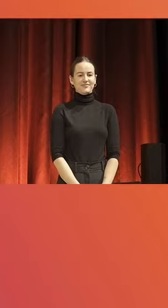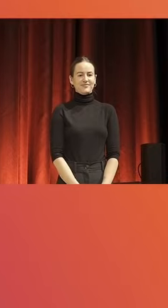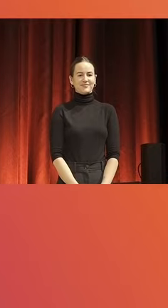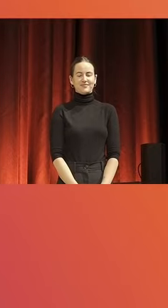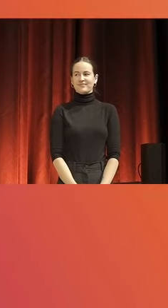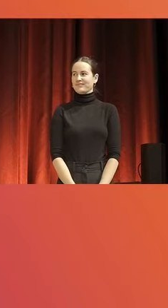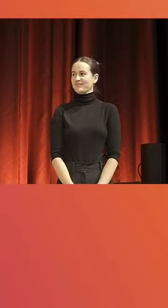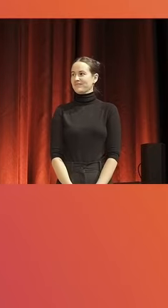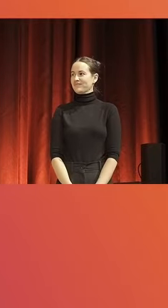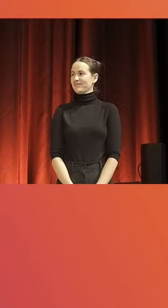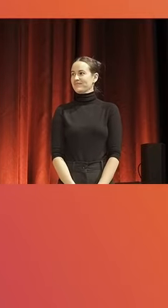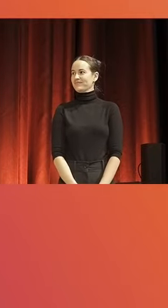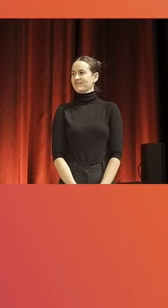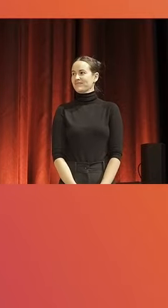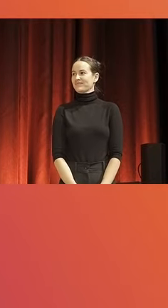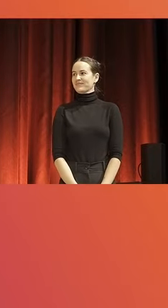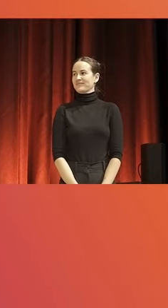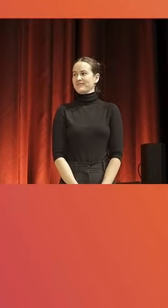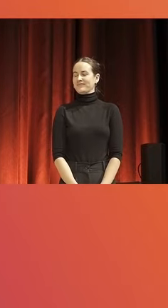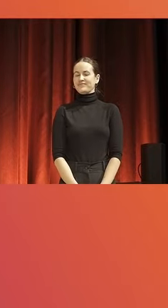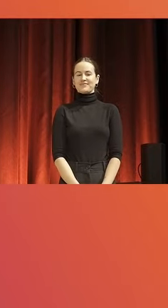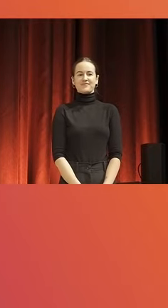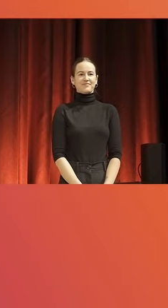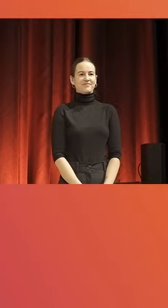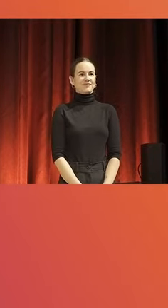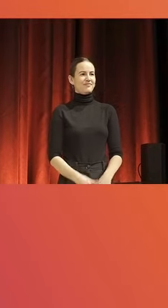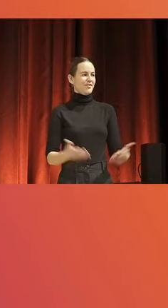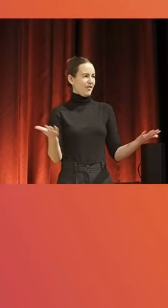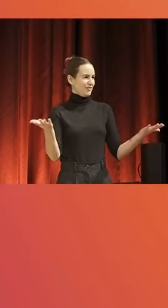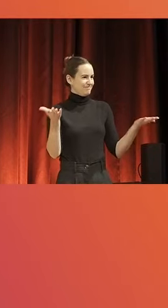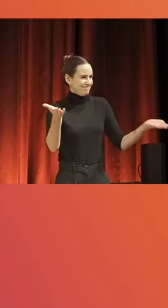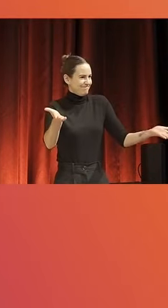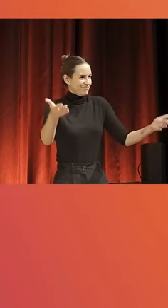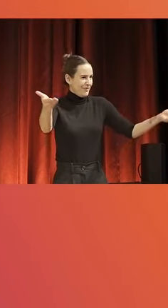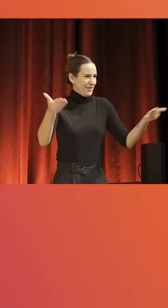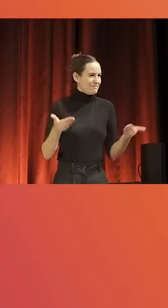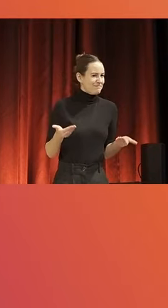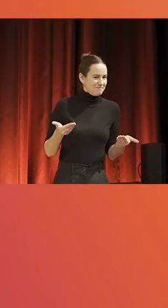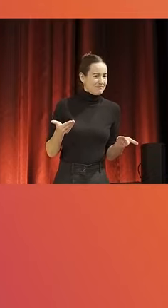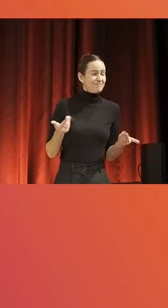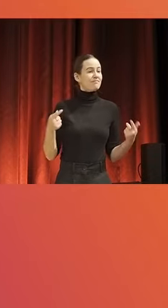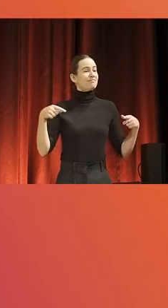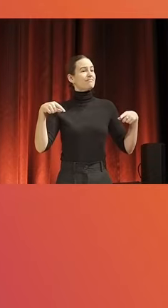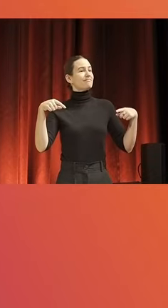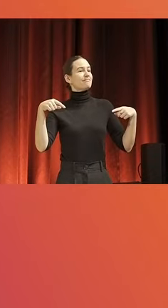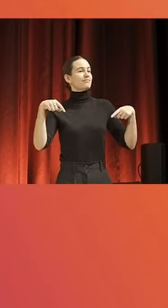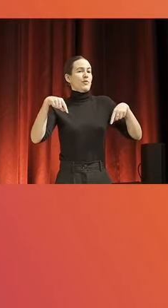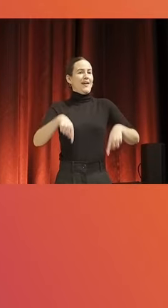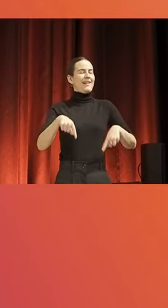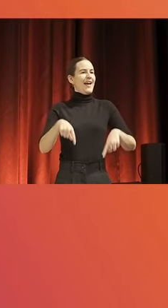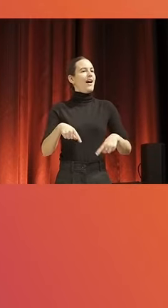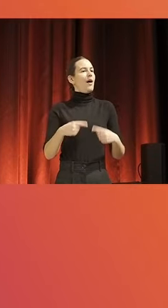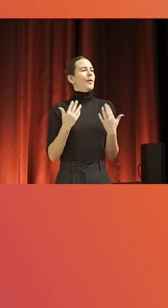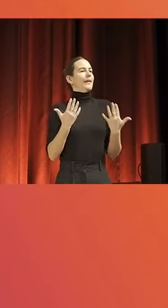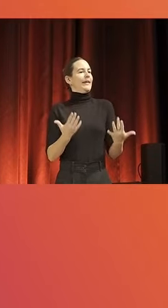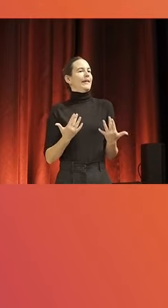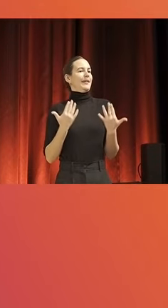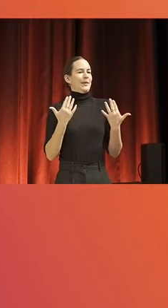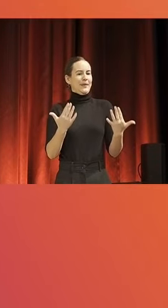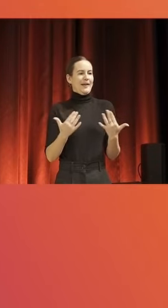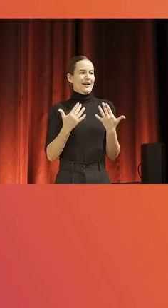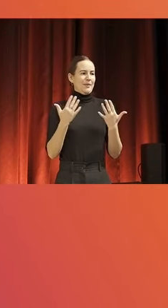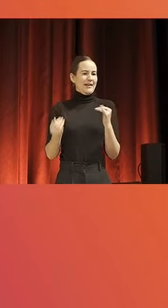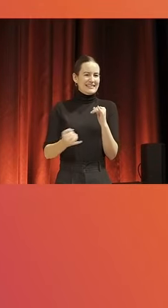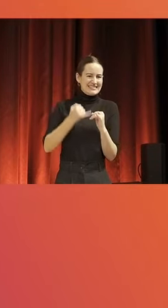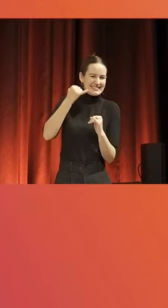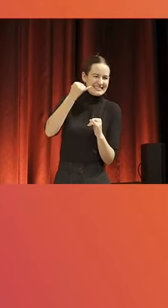So here we are, and at the moment, we are just all waiting for the final